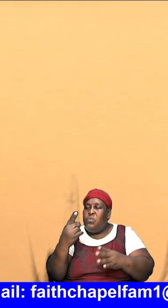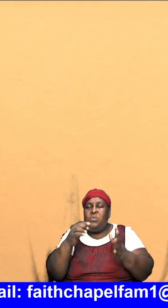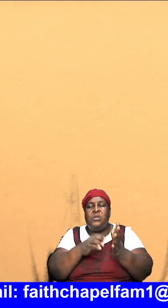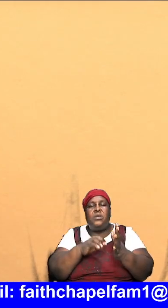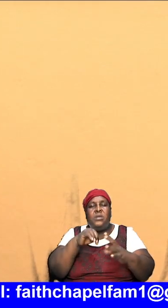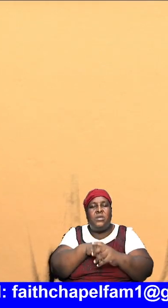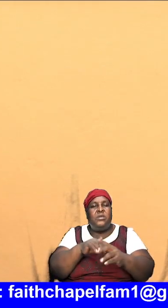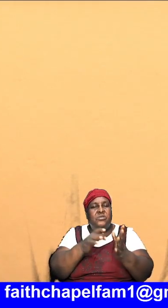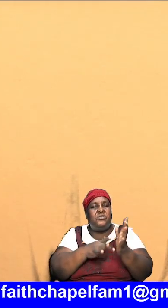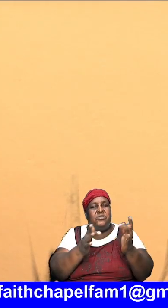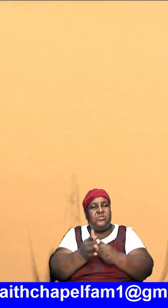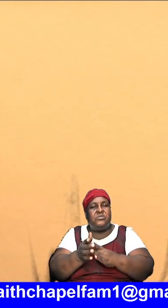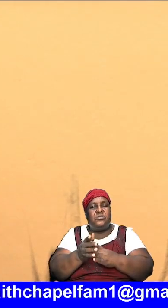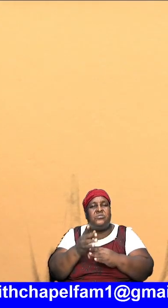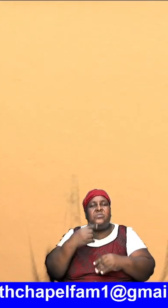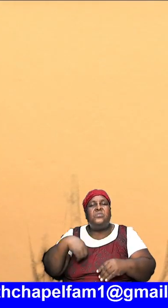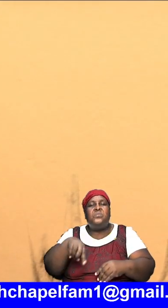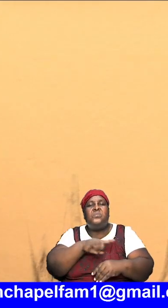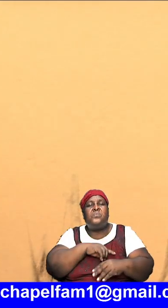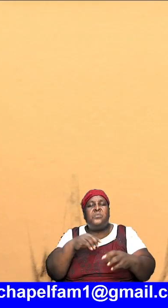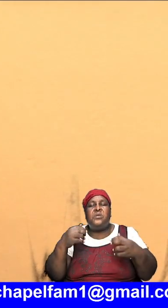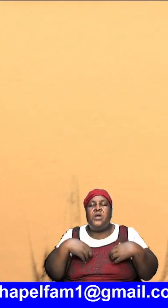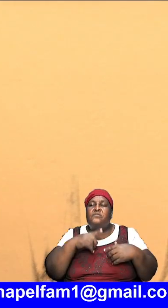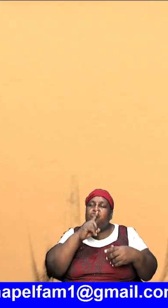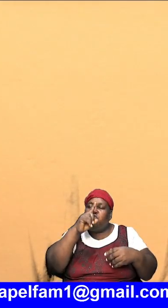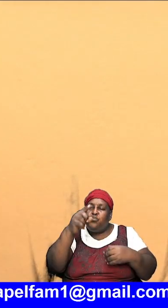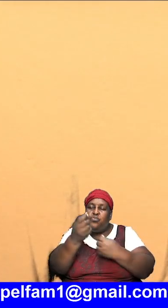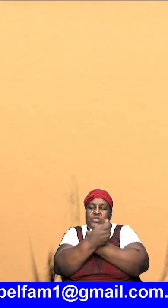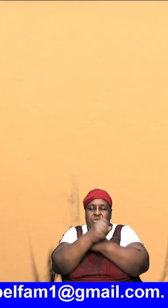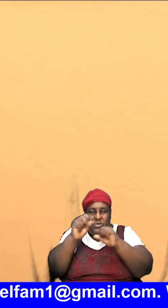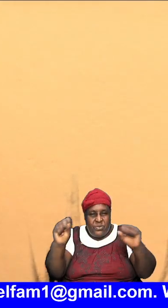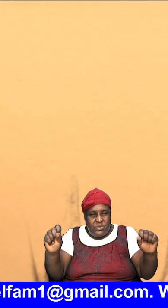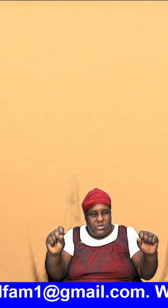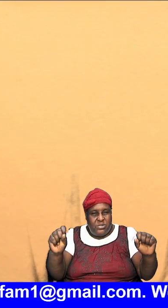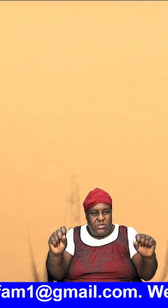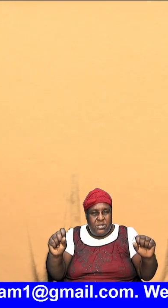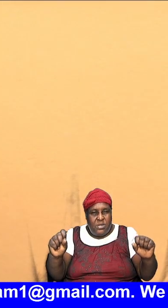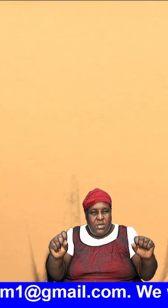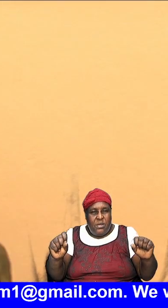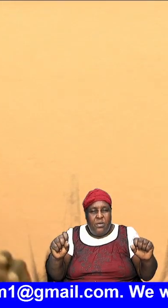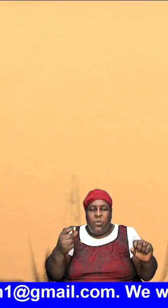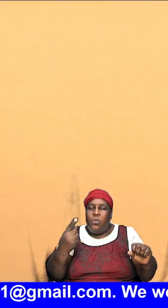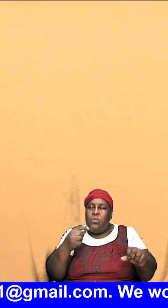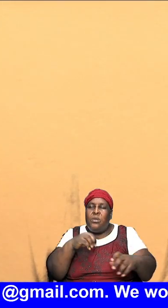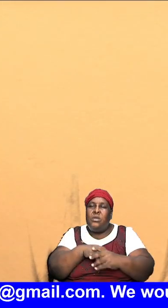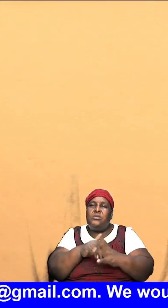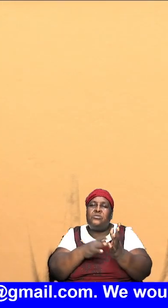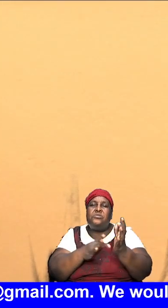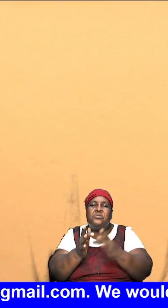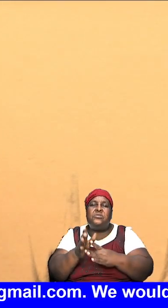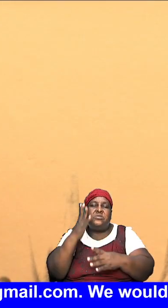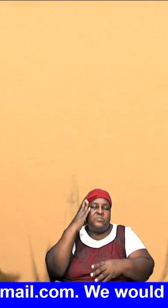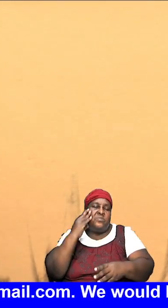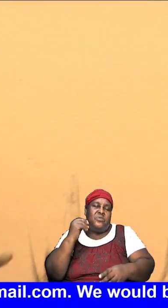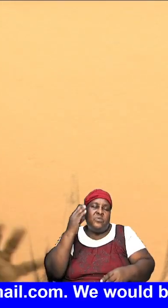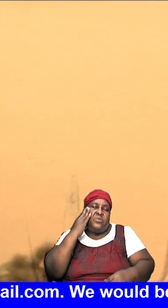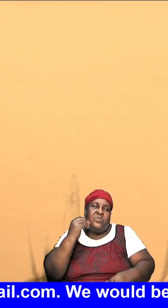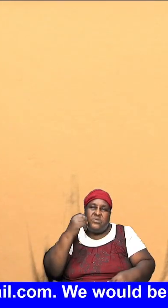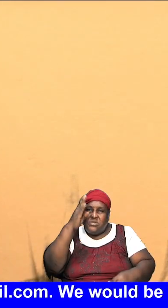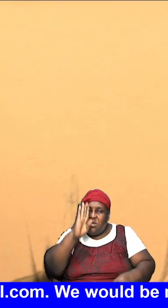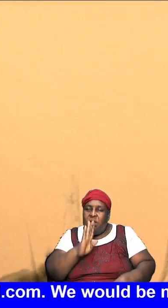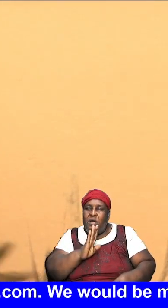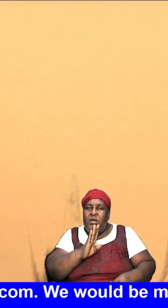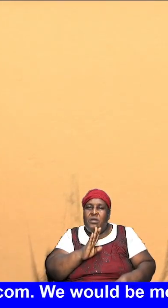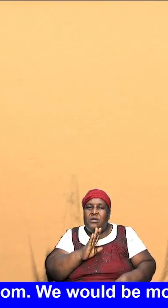Jesus that we can get true security. It's all in Jesus that we can experience God at his